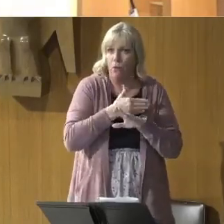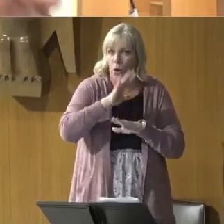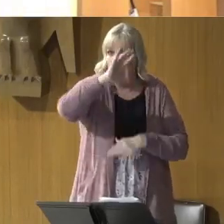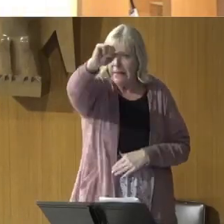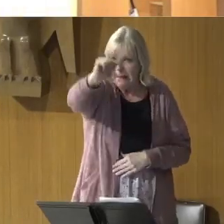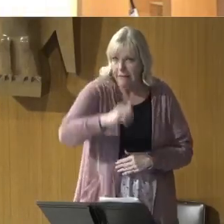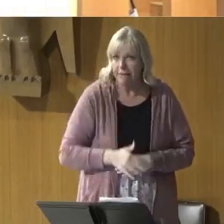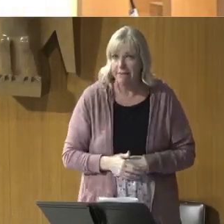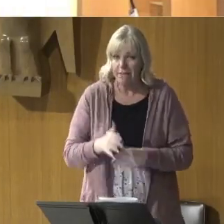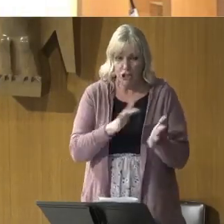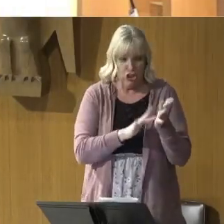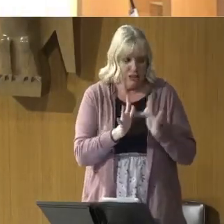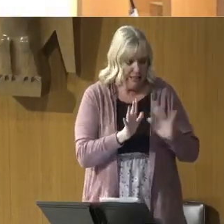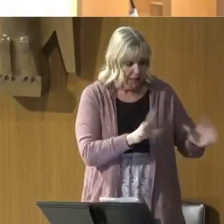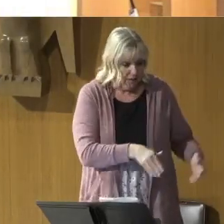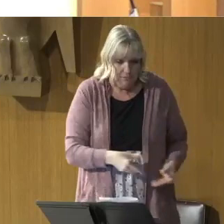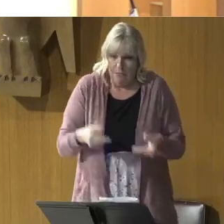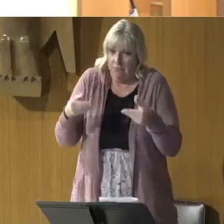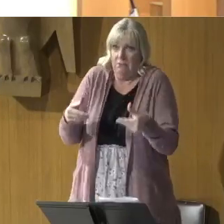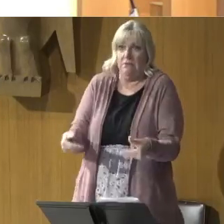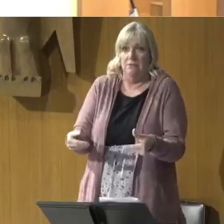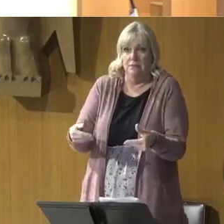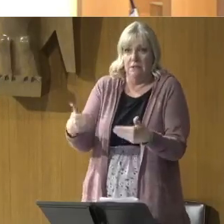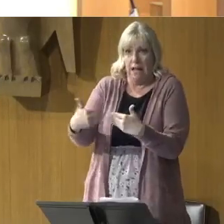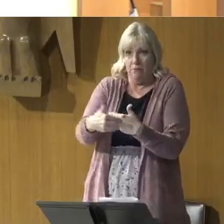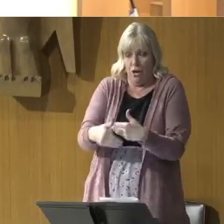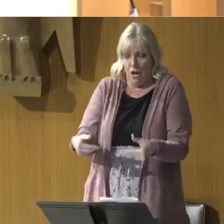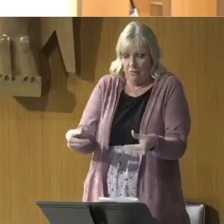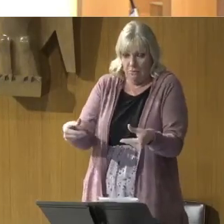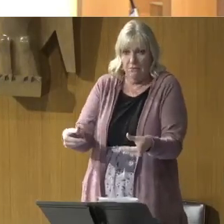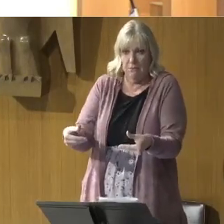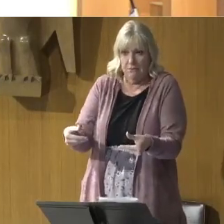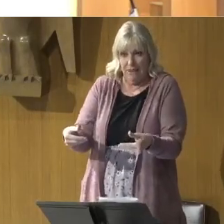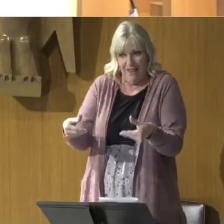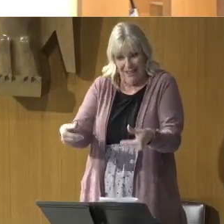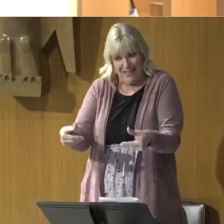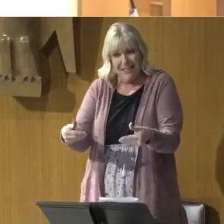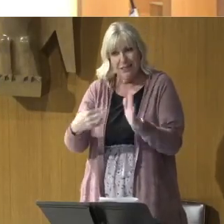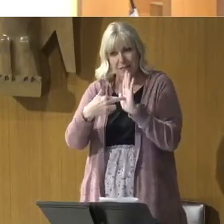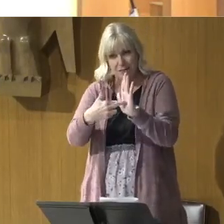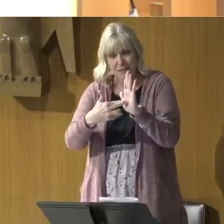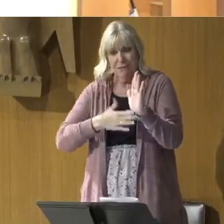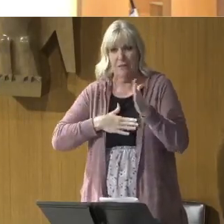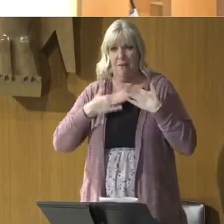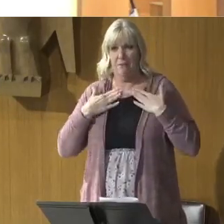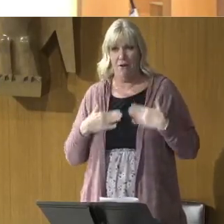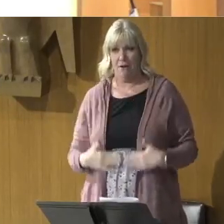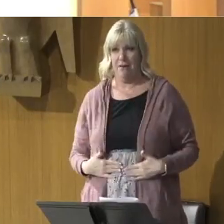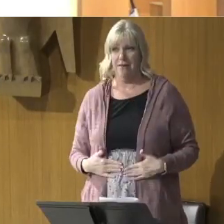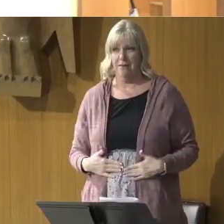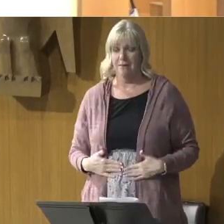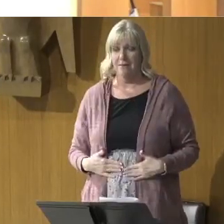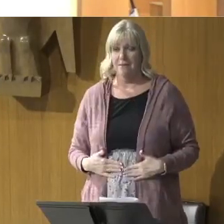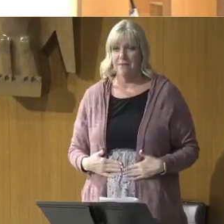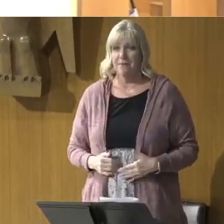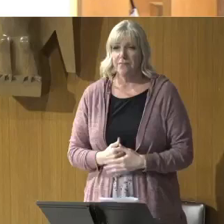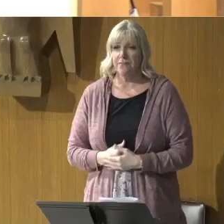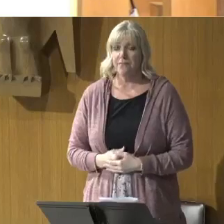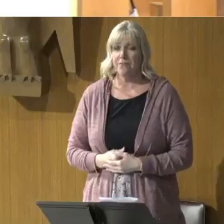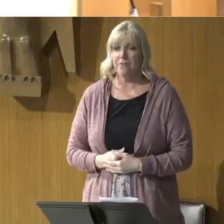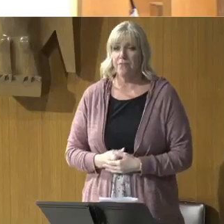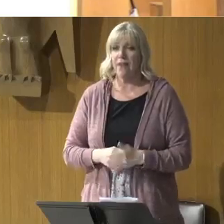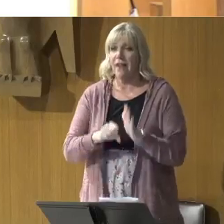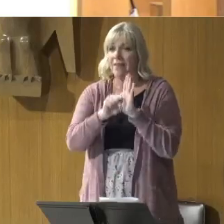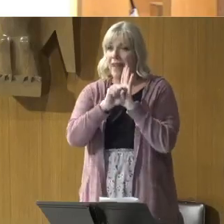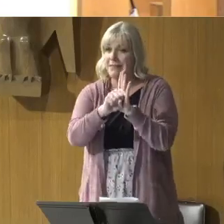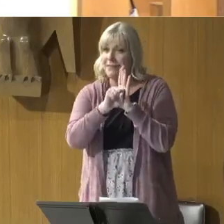takes this bread and He explains that it now also represents His body. Not only is it a symbol of what God